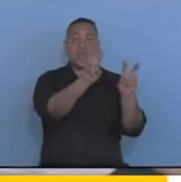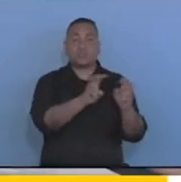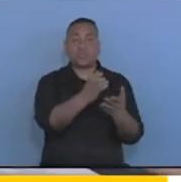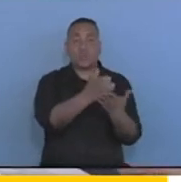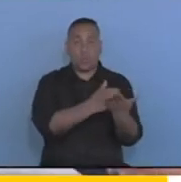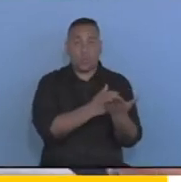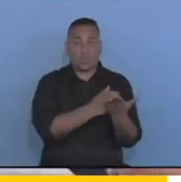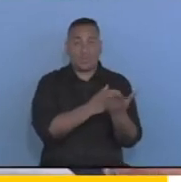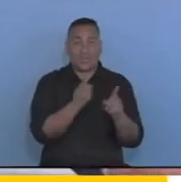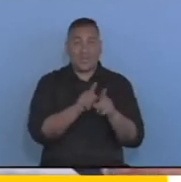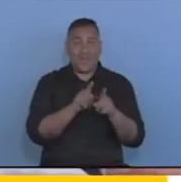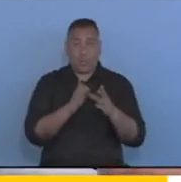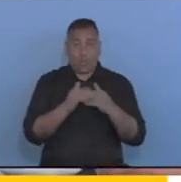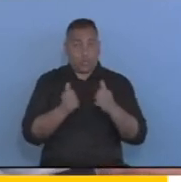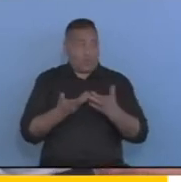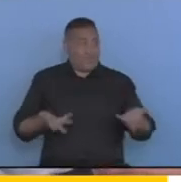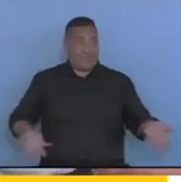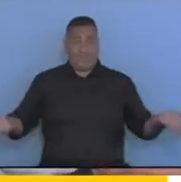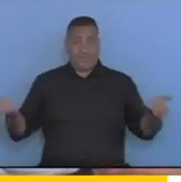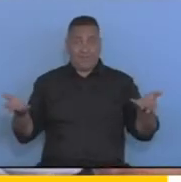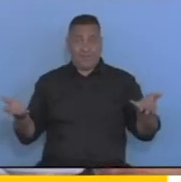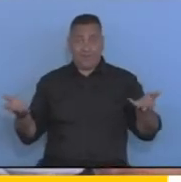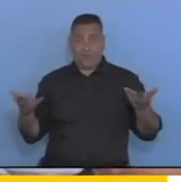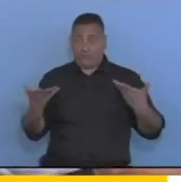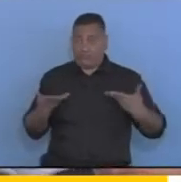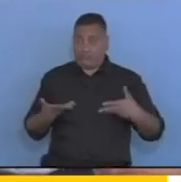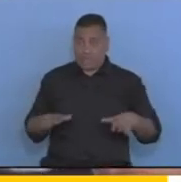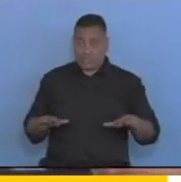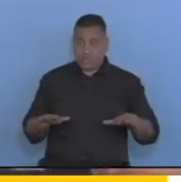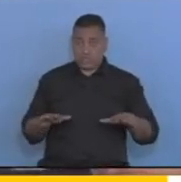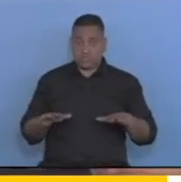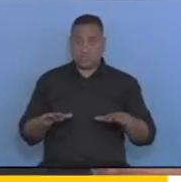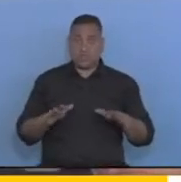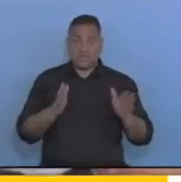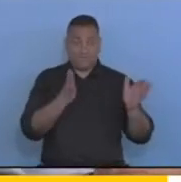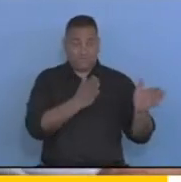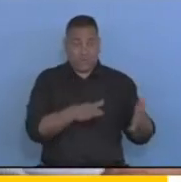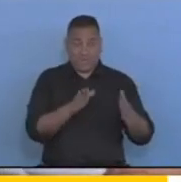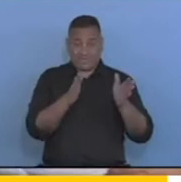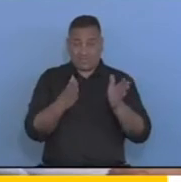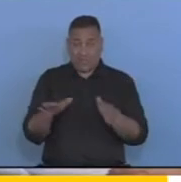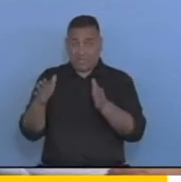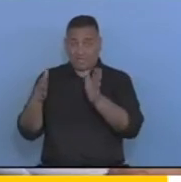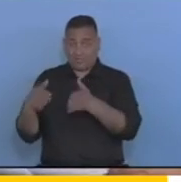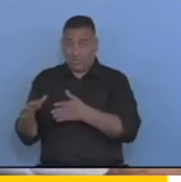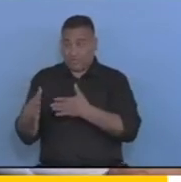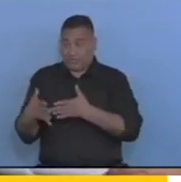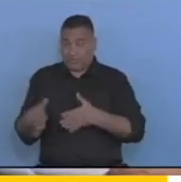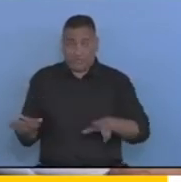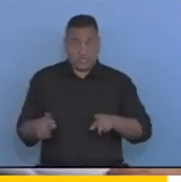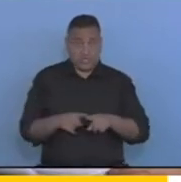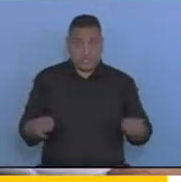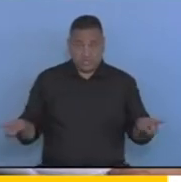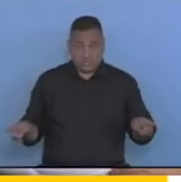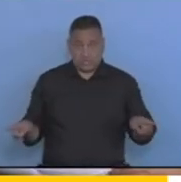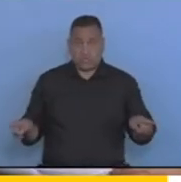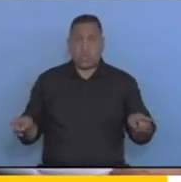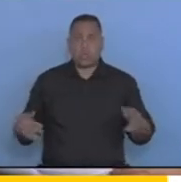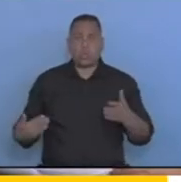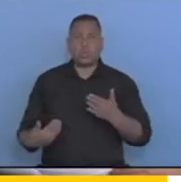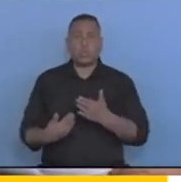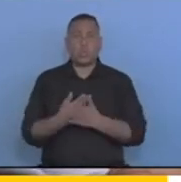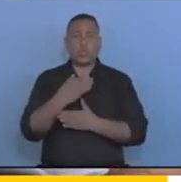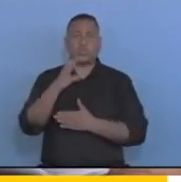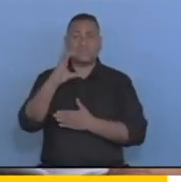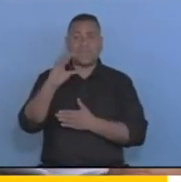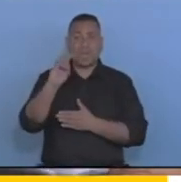once the learners have completed the phases or the CBMT training, as well as the new center of specialization, we